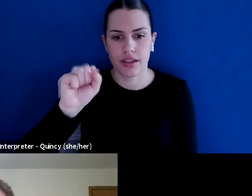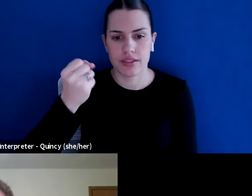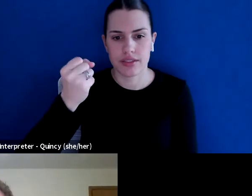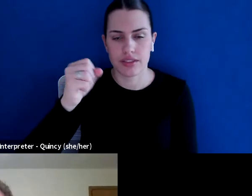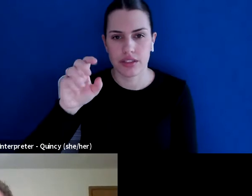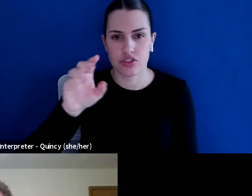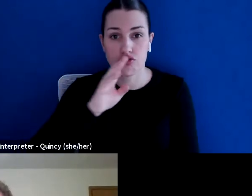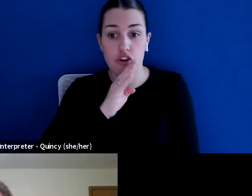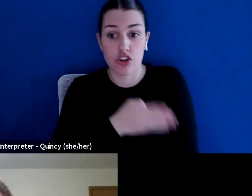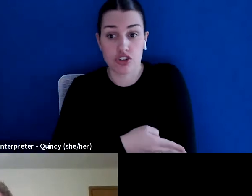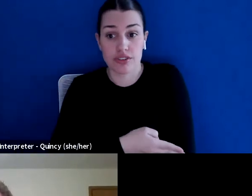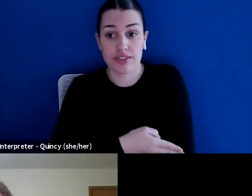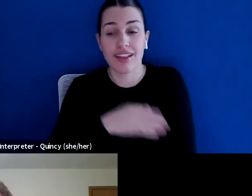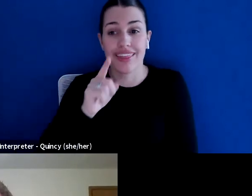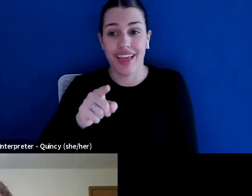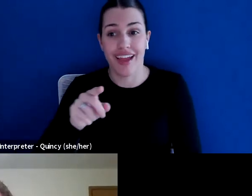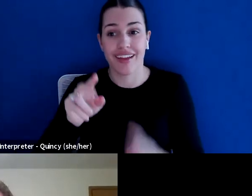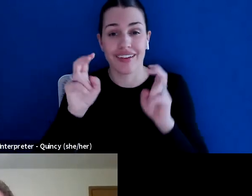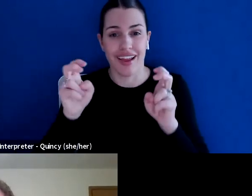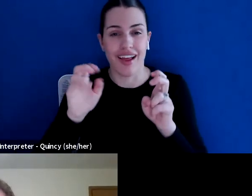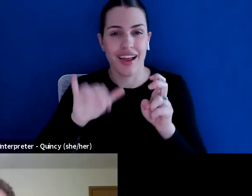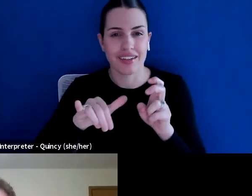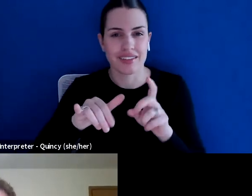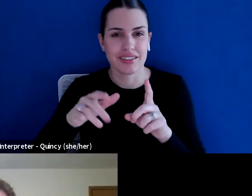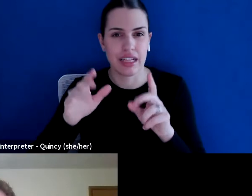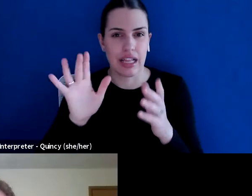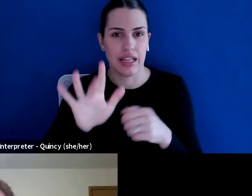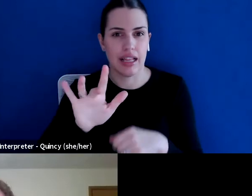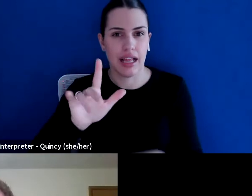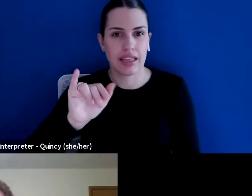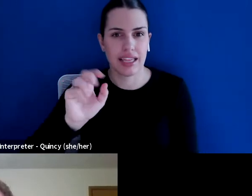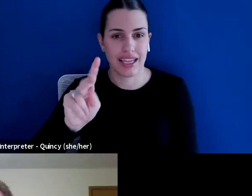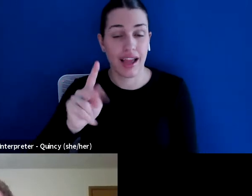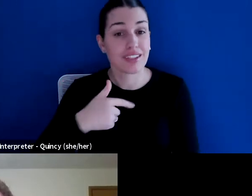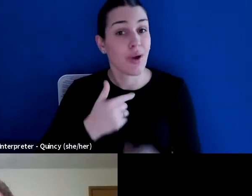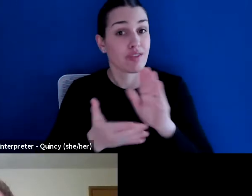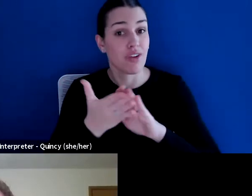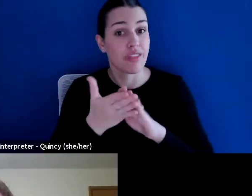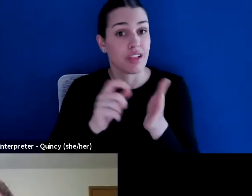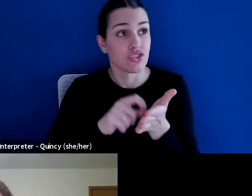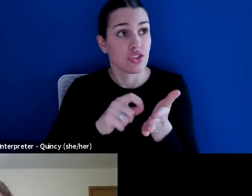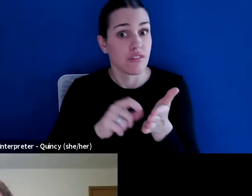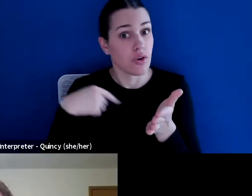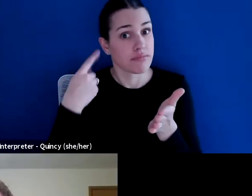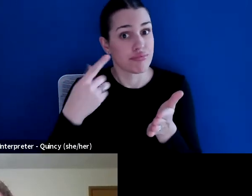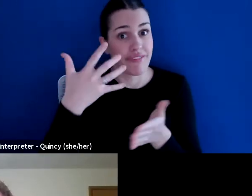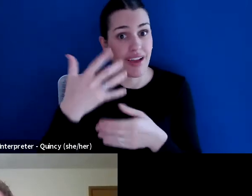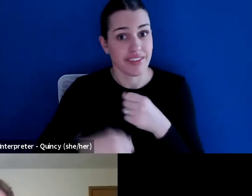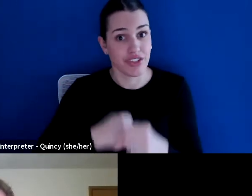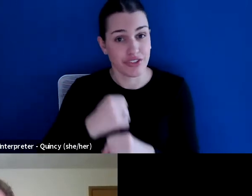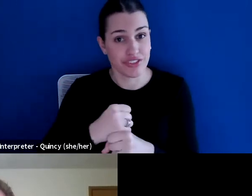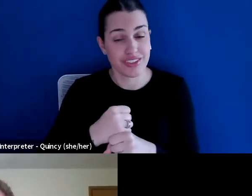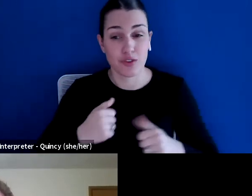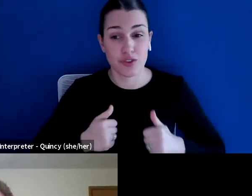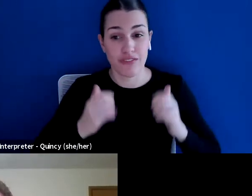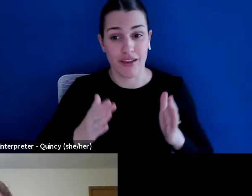link to Persephone's Daughters if anyone is interested. So I've run that journal for 5 years now because